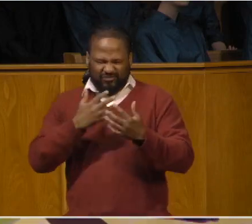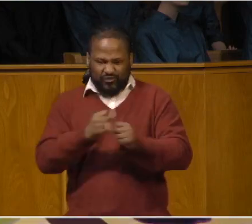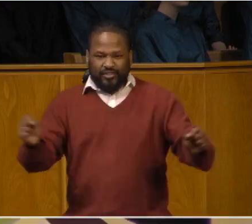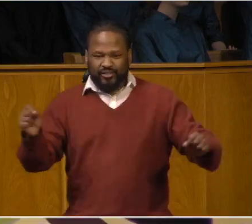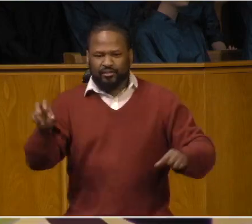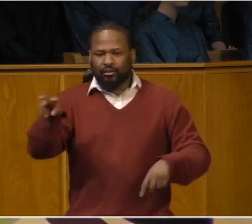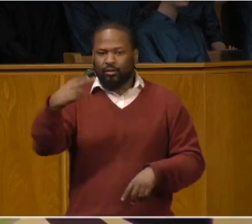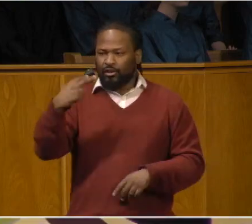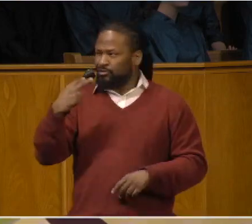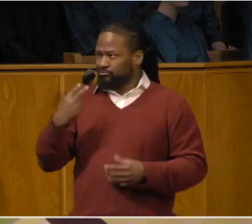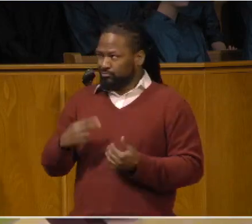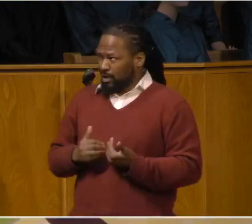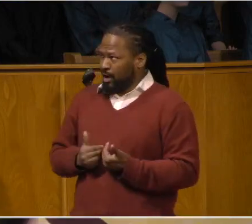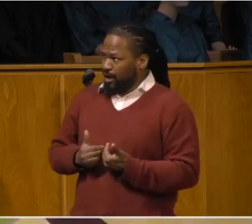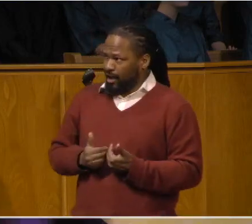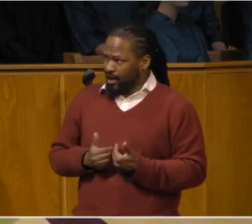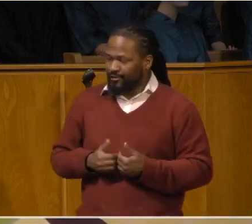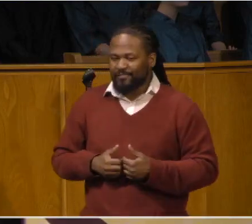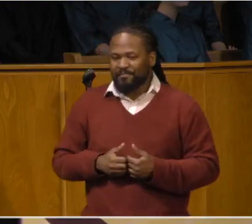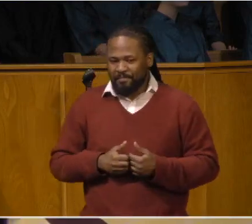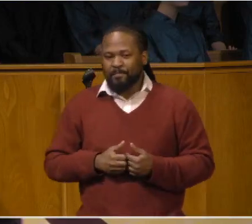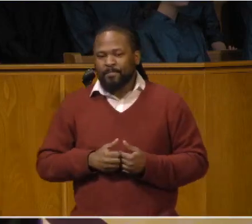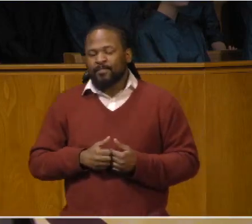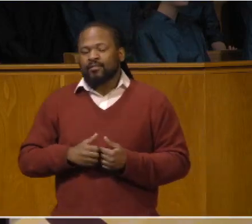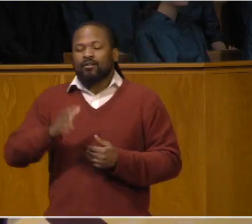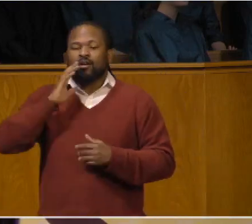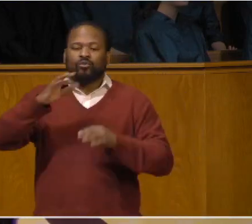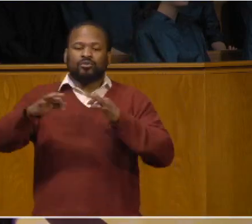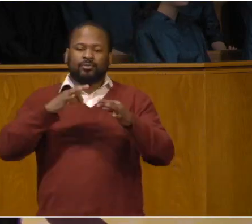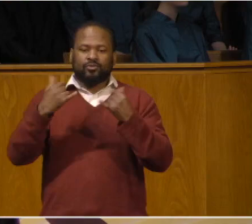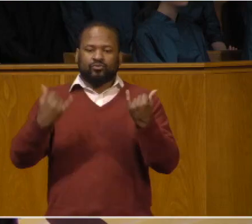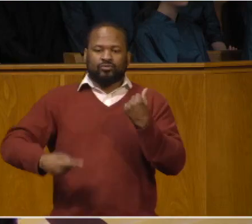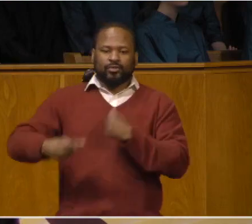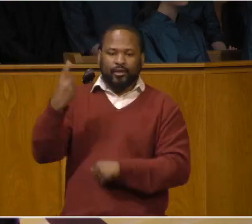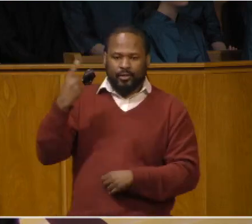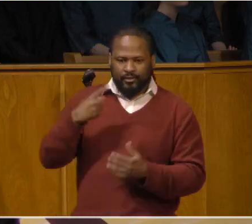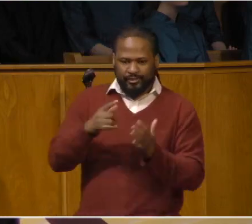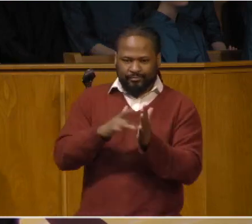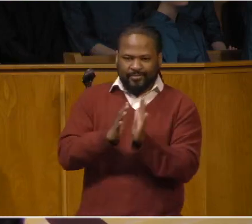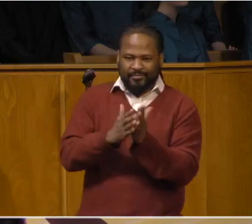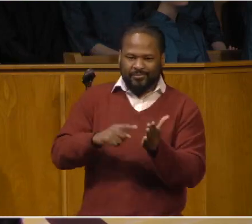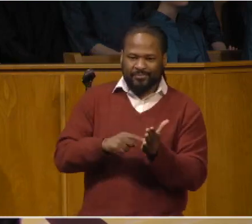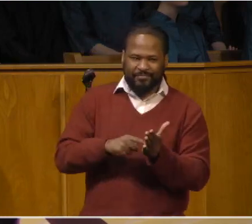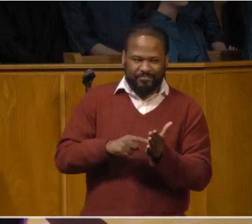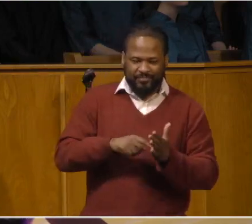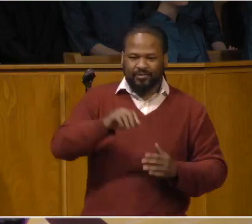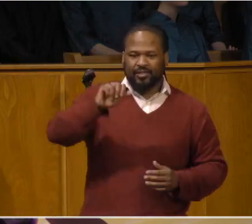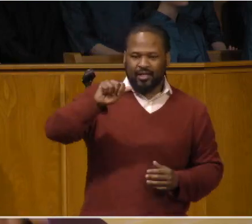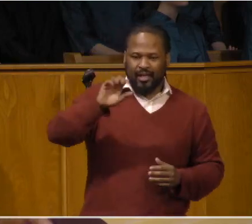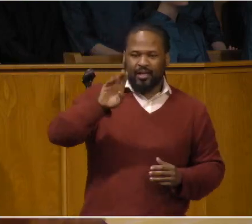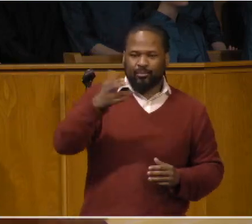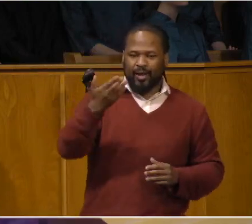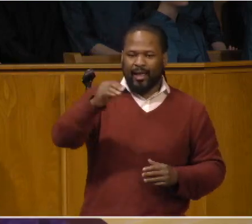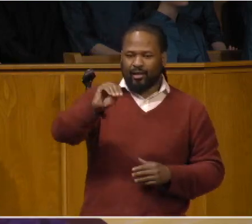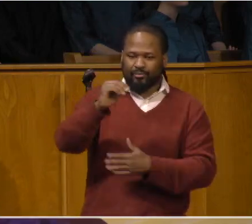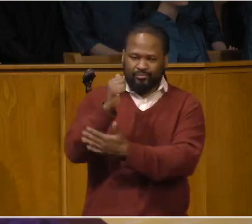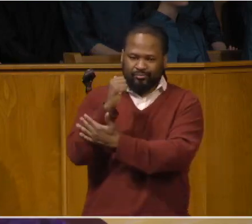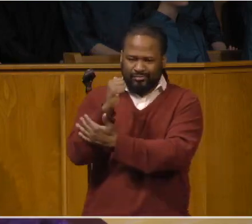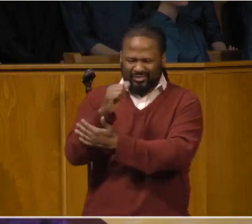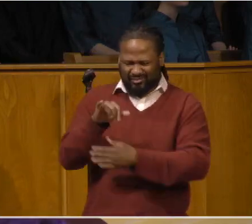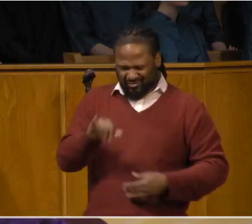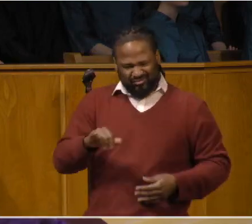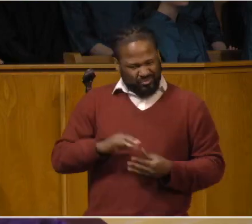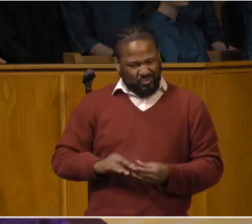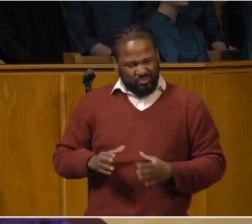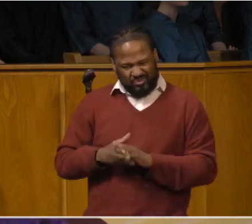that? This brings me to the text today. The story of Abraham and Sarah is a complicated